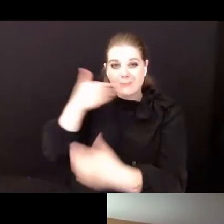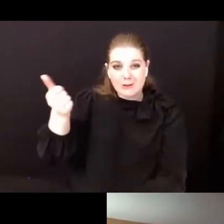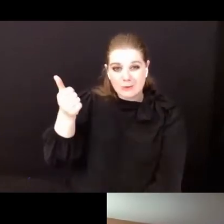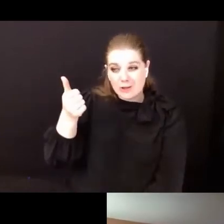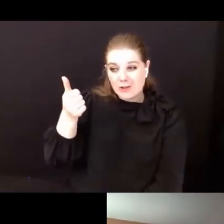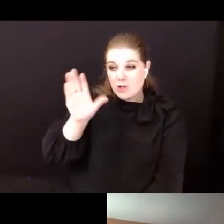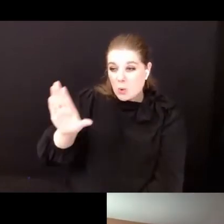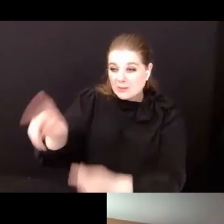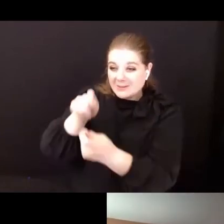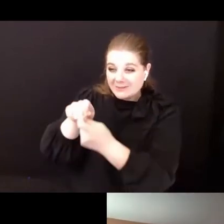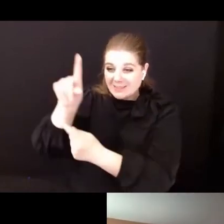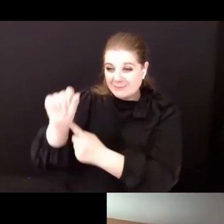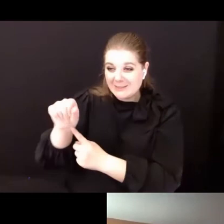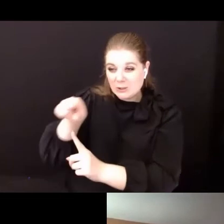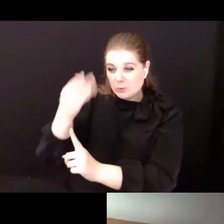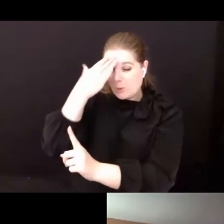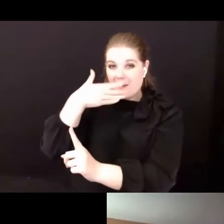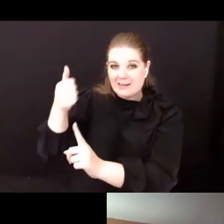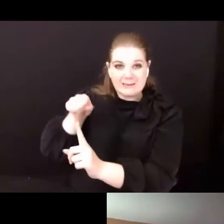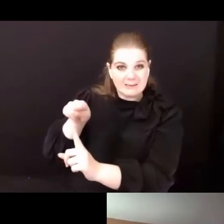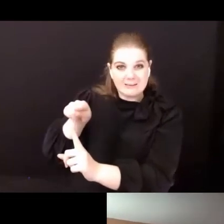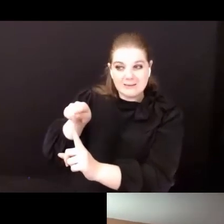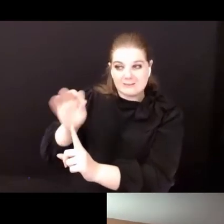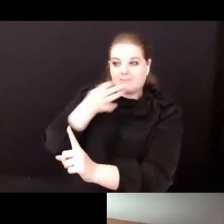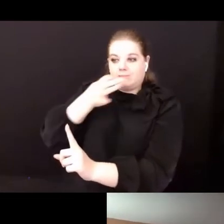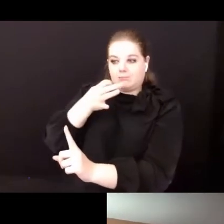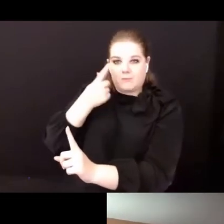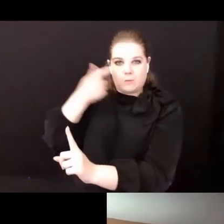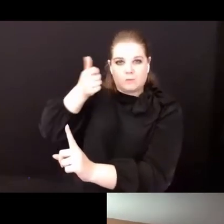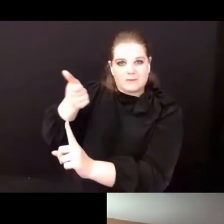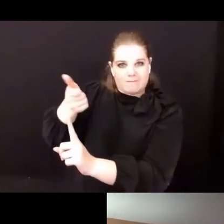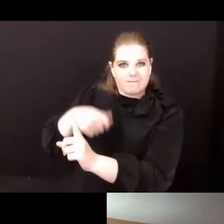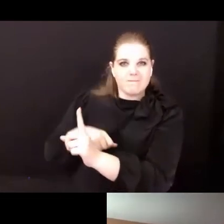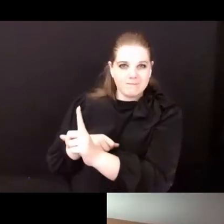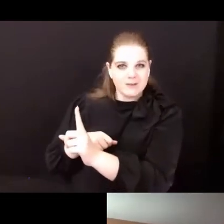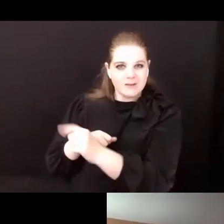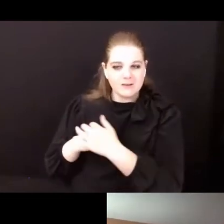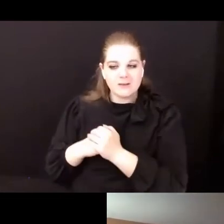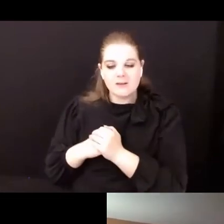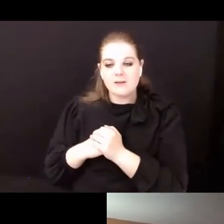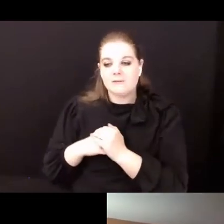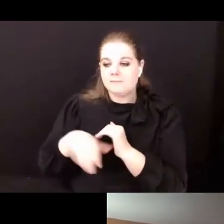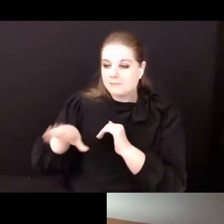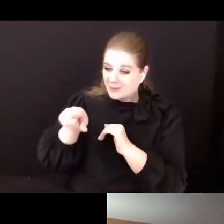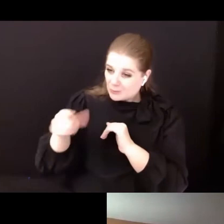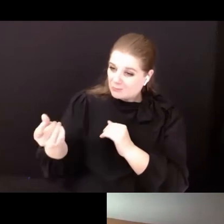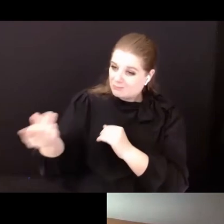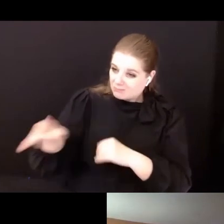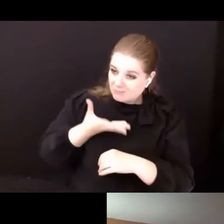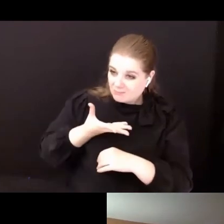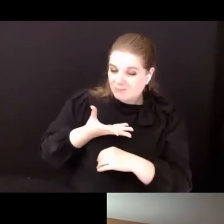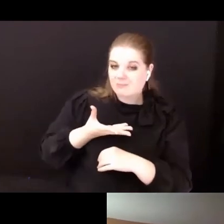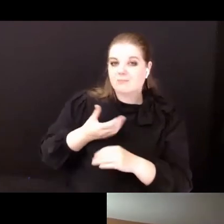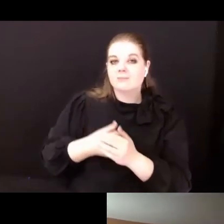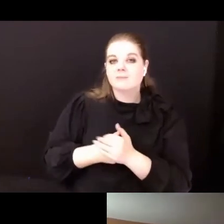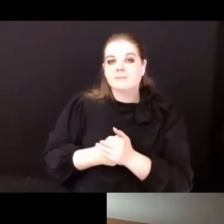disability the best. You are the expert in this case and you need to tell me. Now,